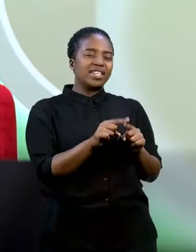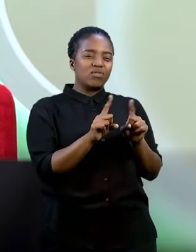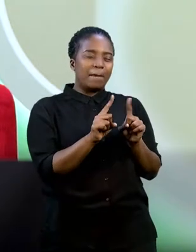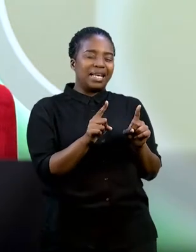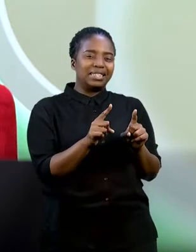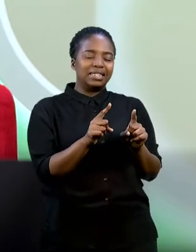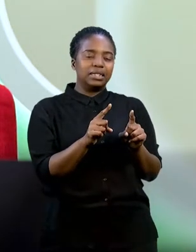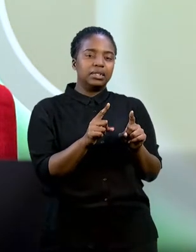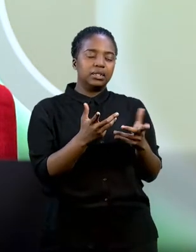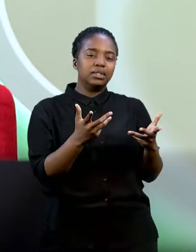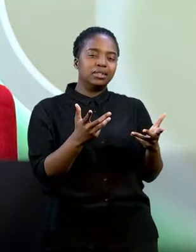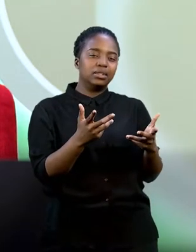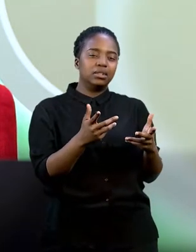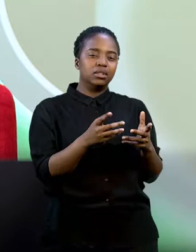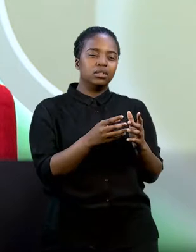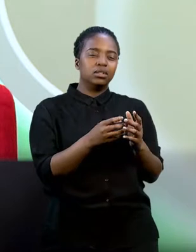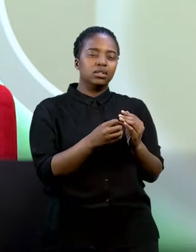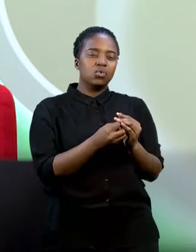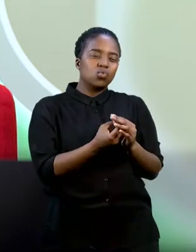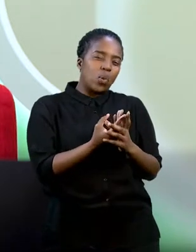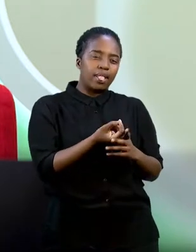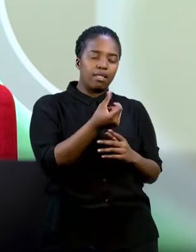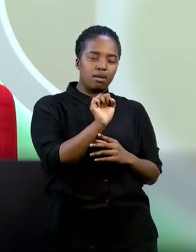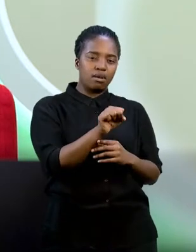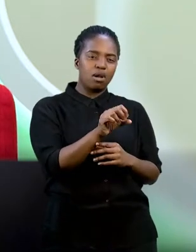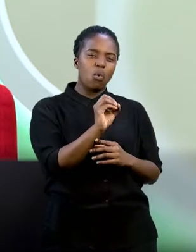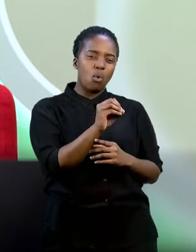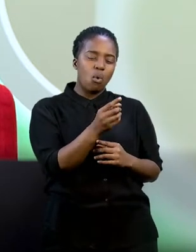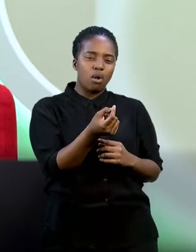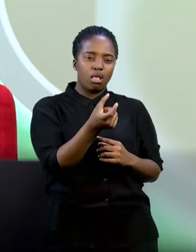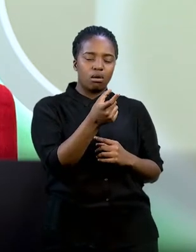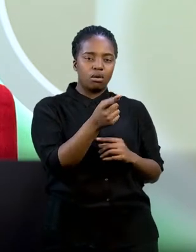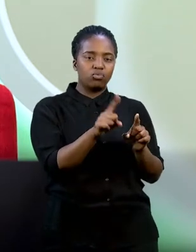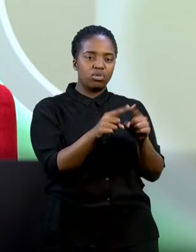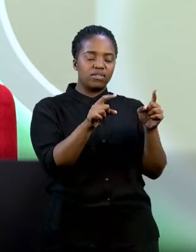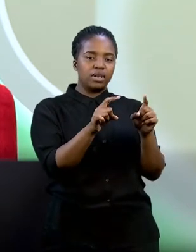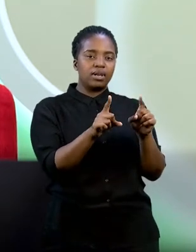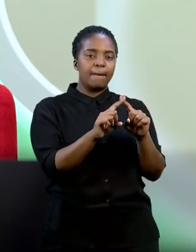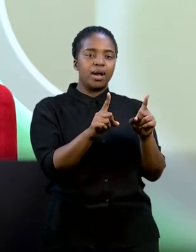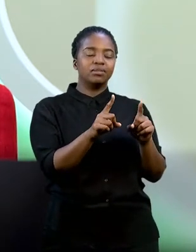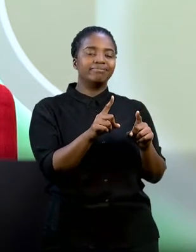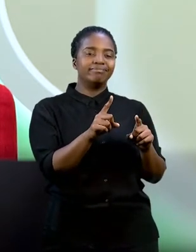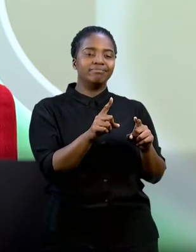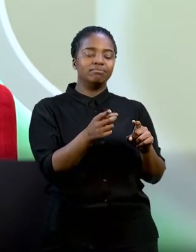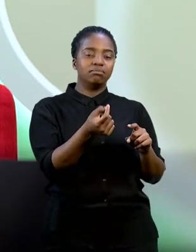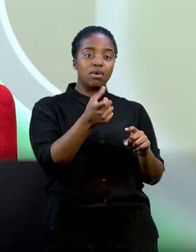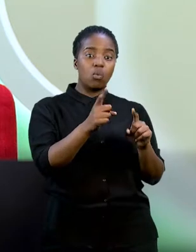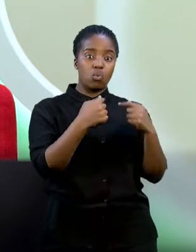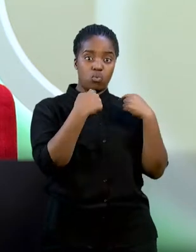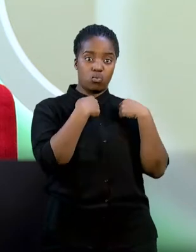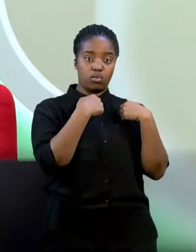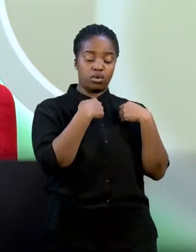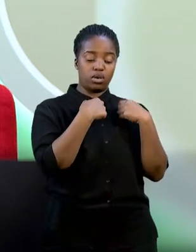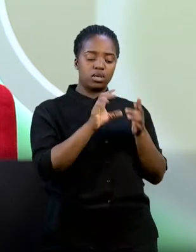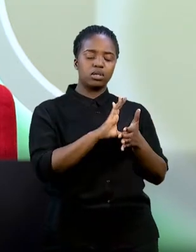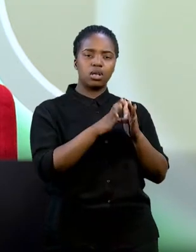ka weyeta mara. Ke thabela ntwe ba yetsang hore ha bontsha hore hona le ntwe ba yetsang. Ene ha ba thula fela. Le rona